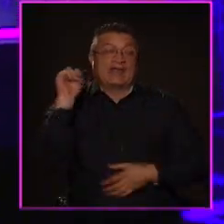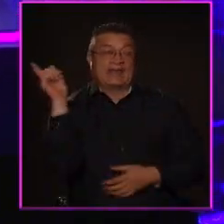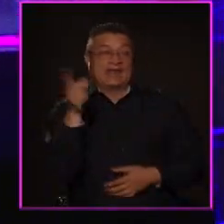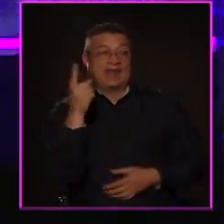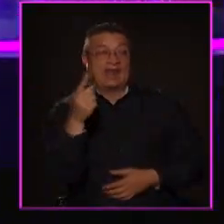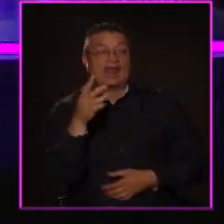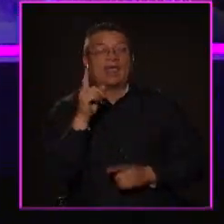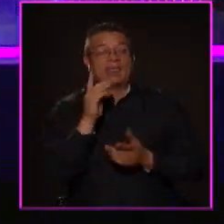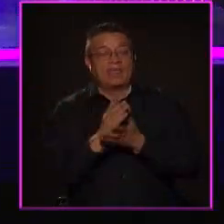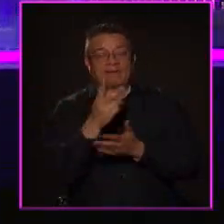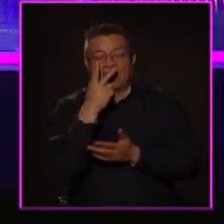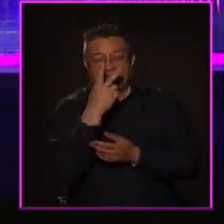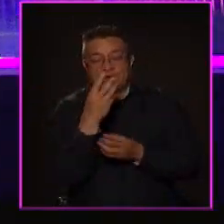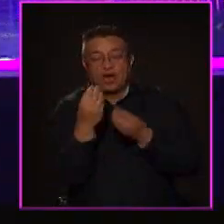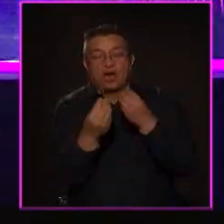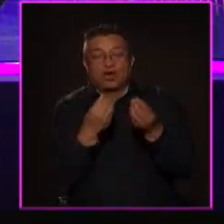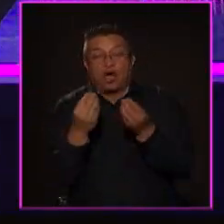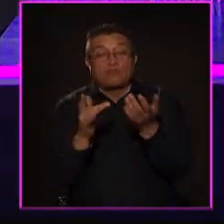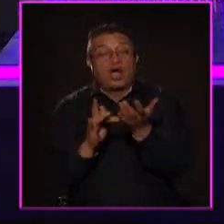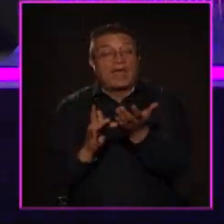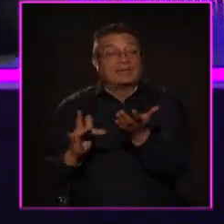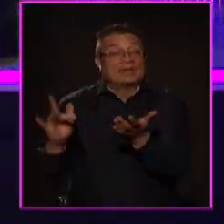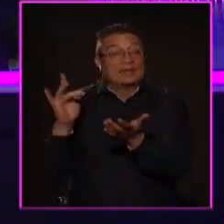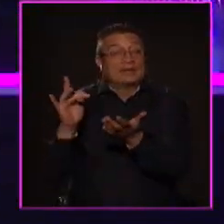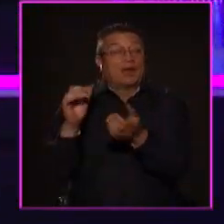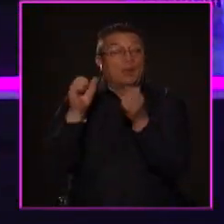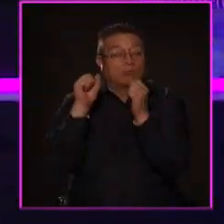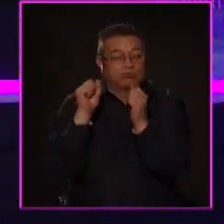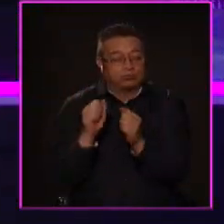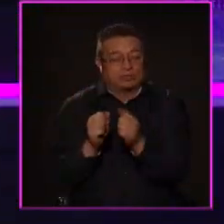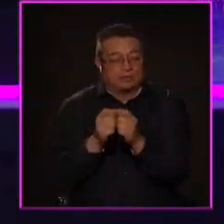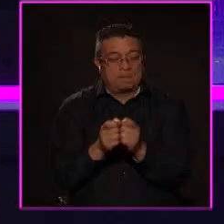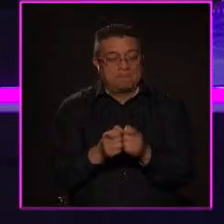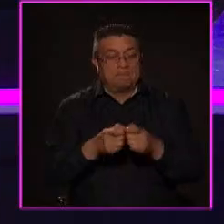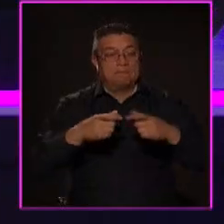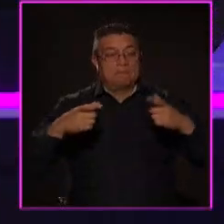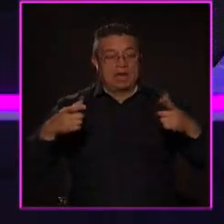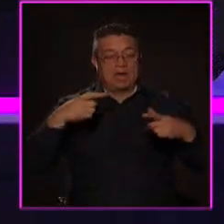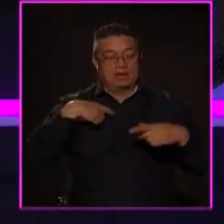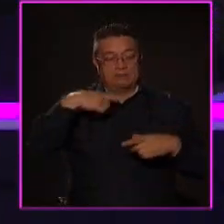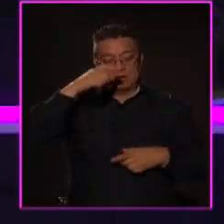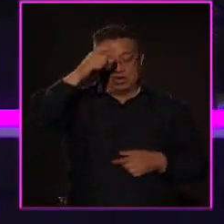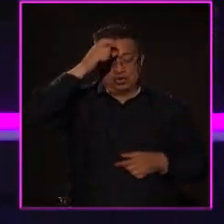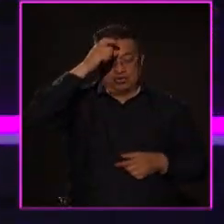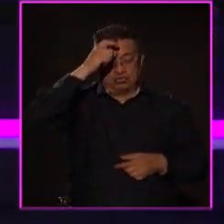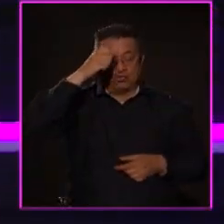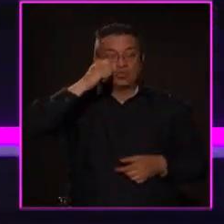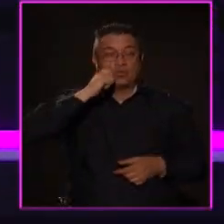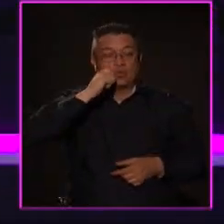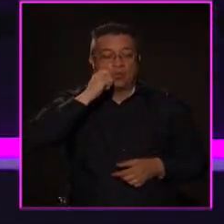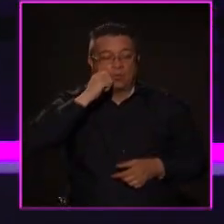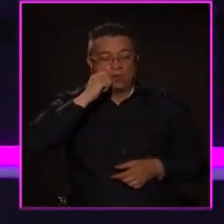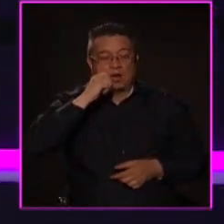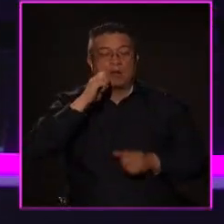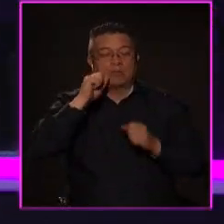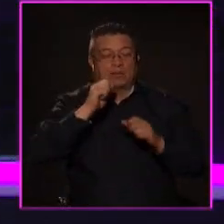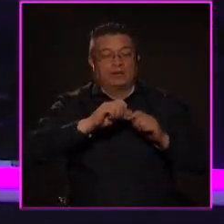can extend human cognition or augment human cognition. And in the best